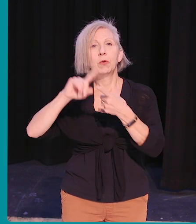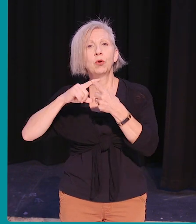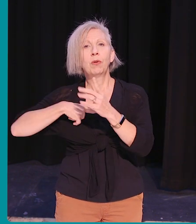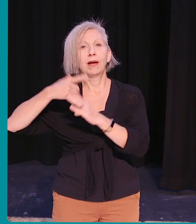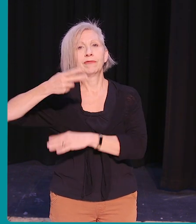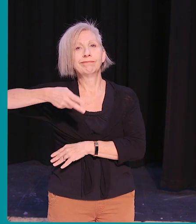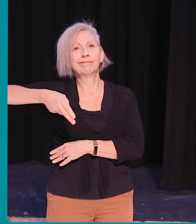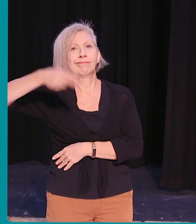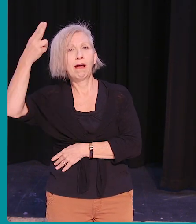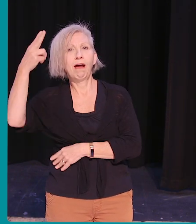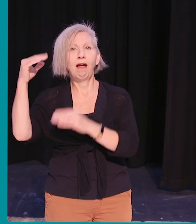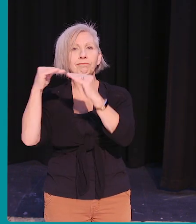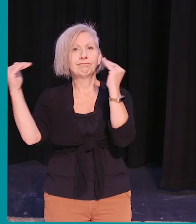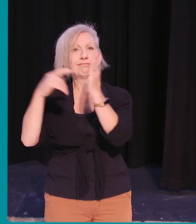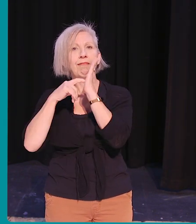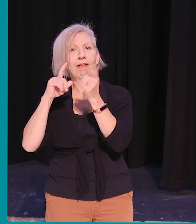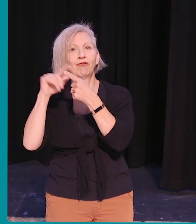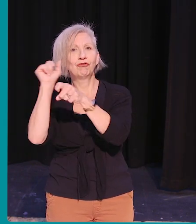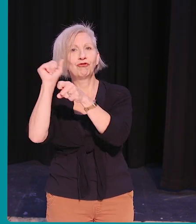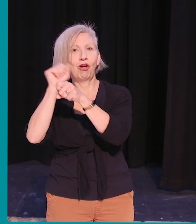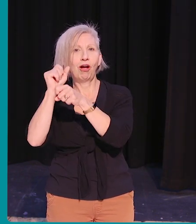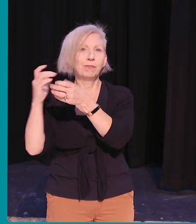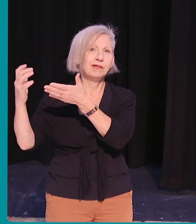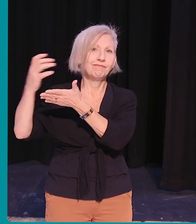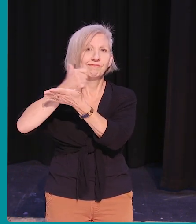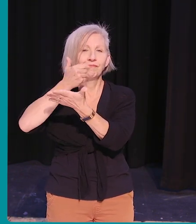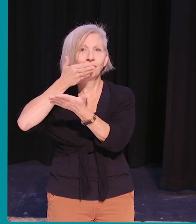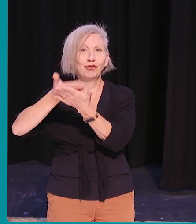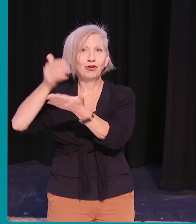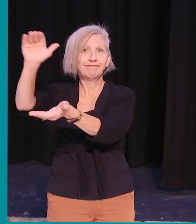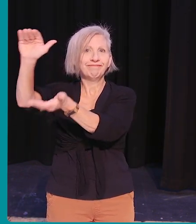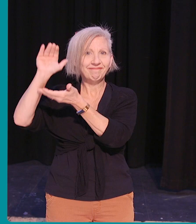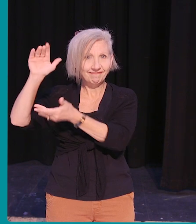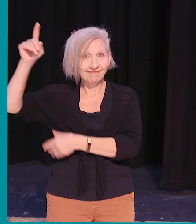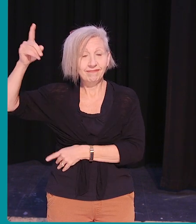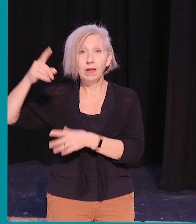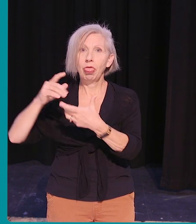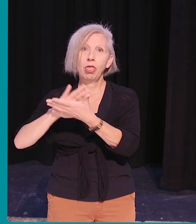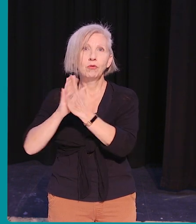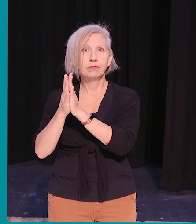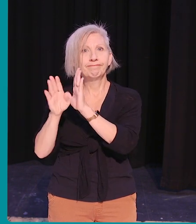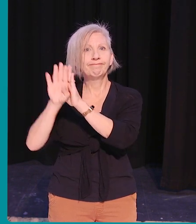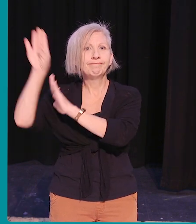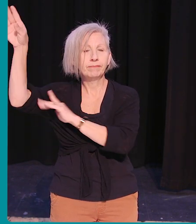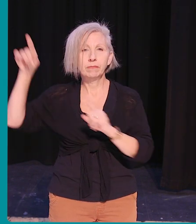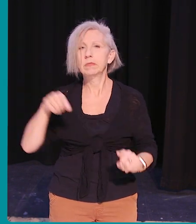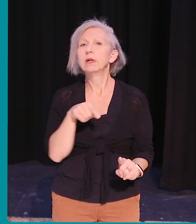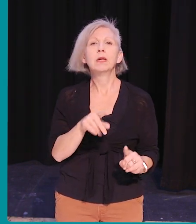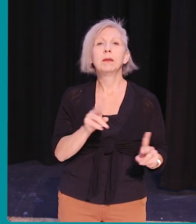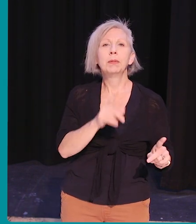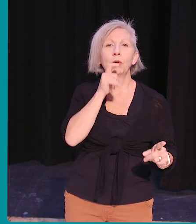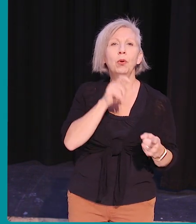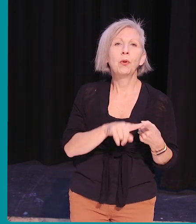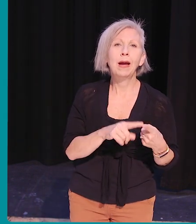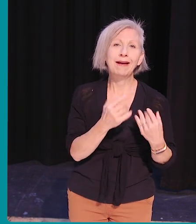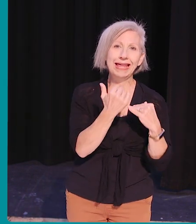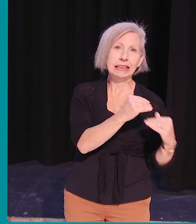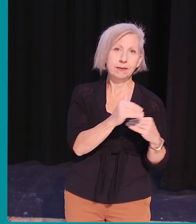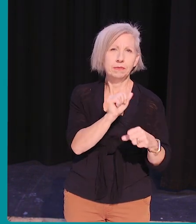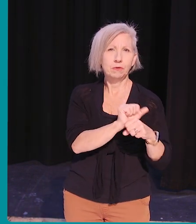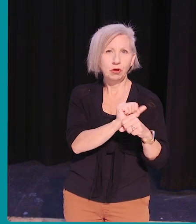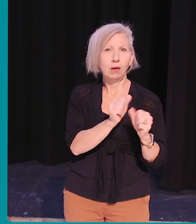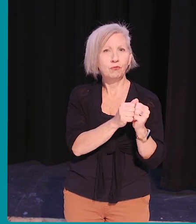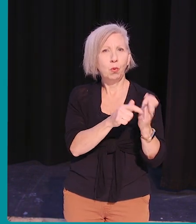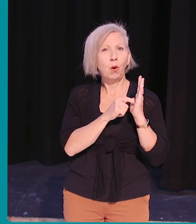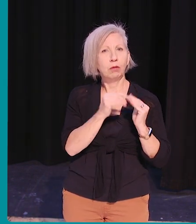get by, often at minimum wage, and just trying to make it through. Okay? So look at this graph another way. What we see is that each of these bars is